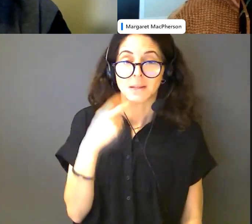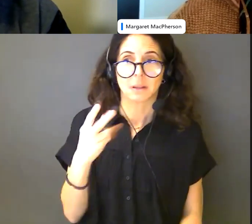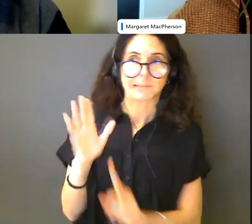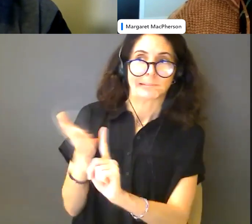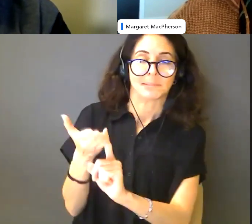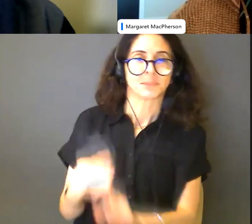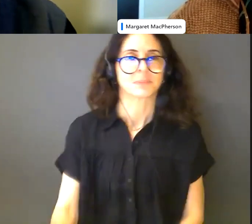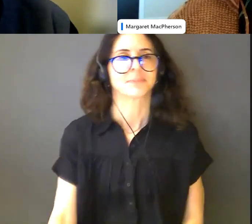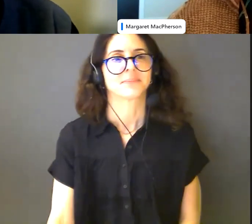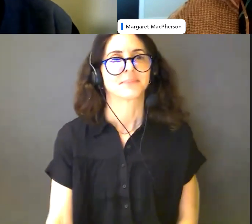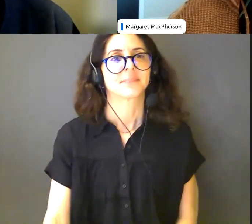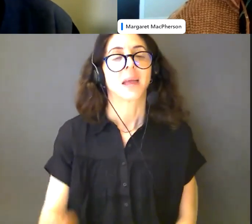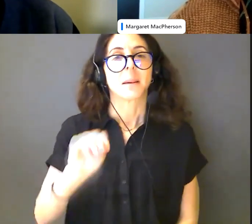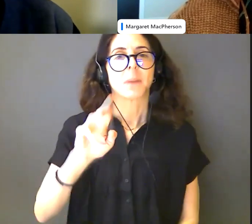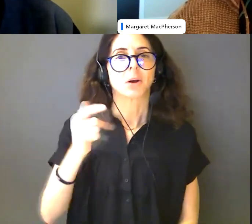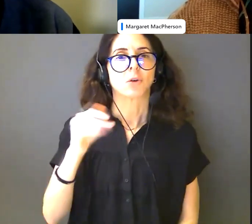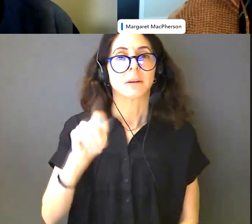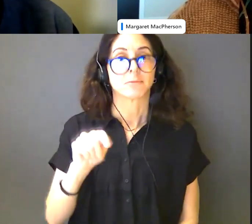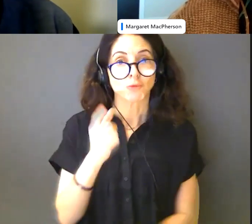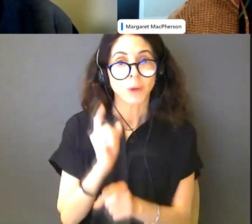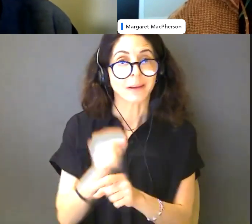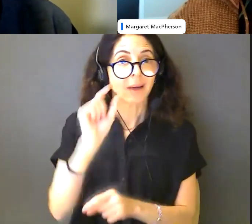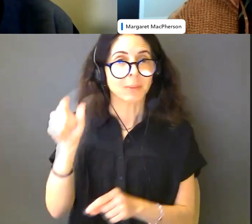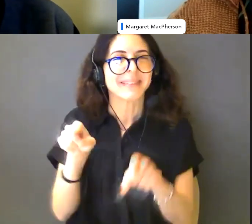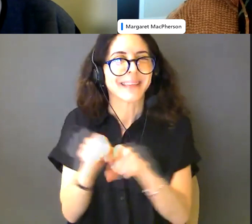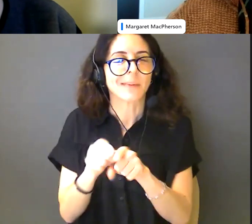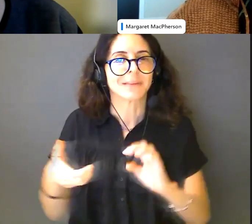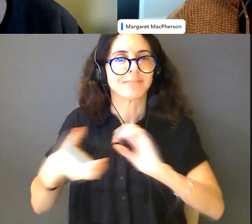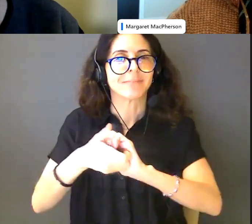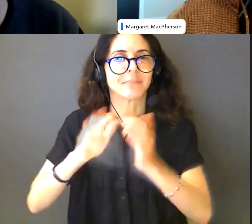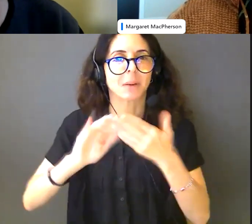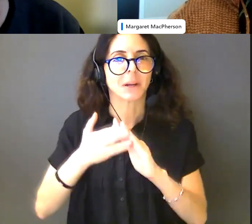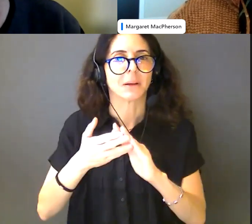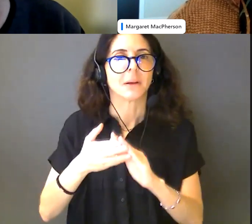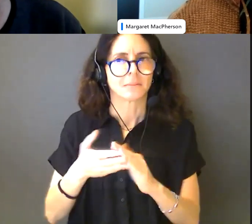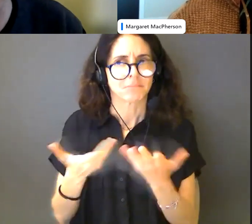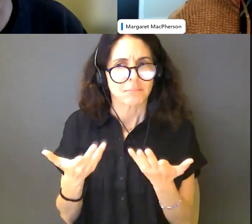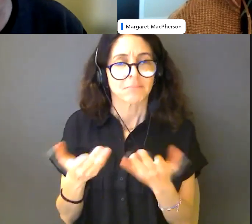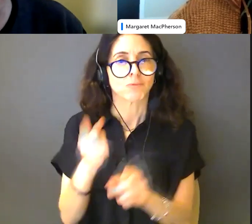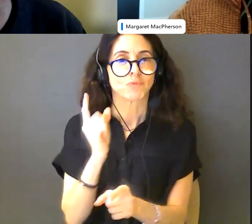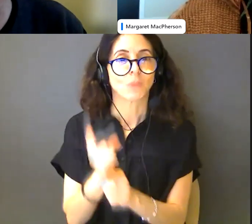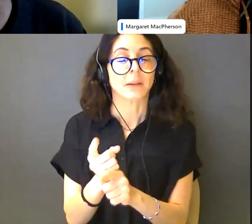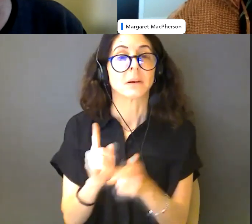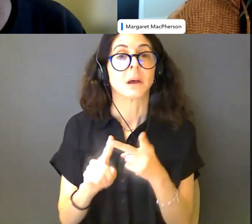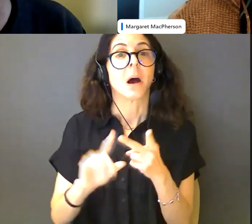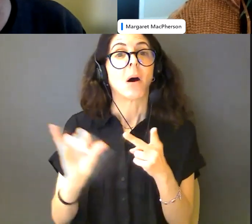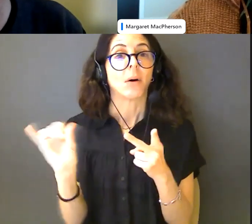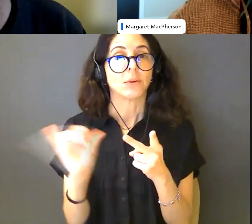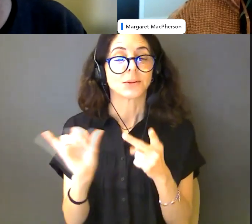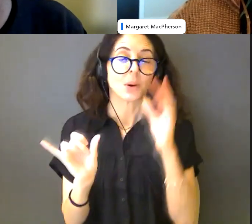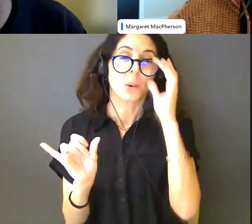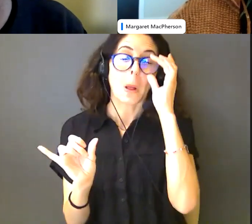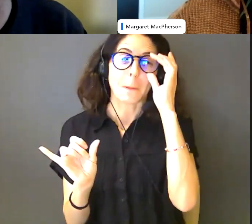Absolutely. Government as community partners. I think this is a case we need to make. And the other thing is that, Sherry, I think what really